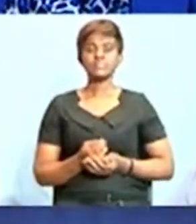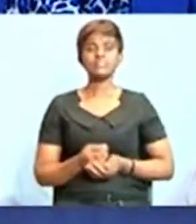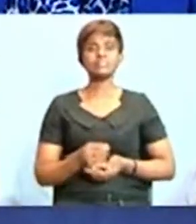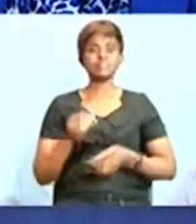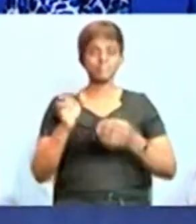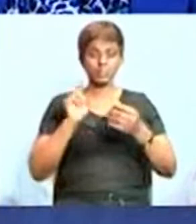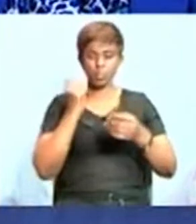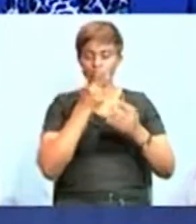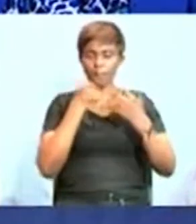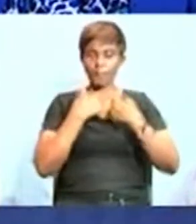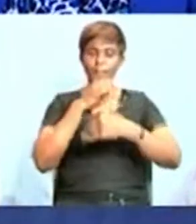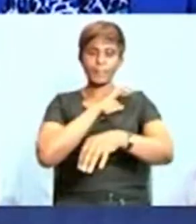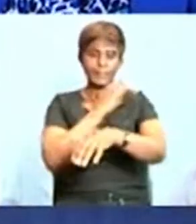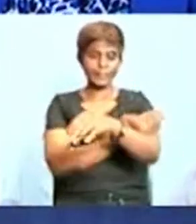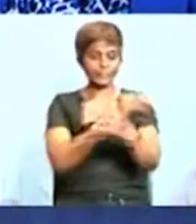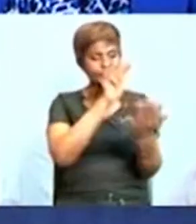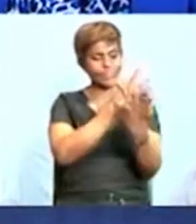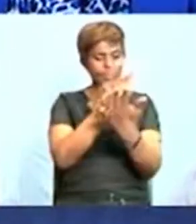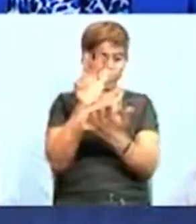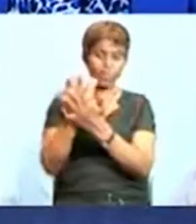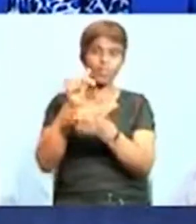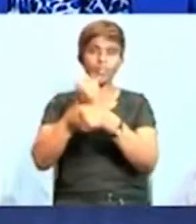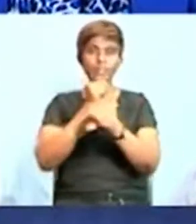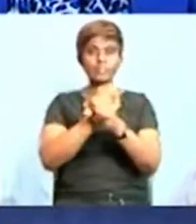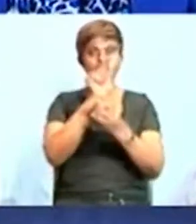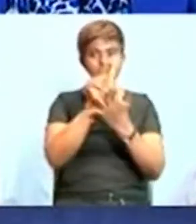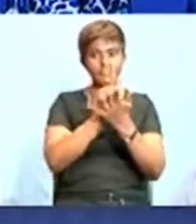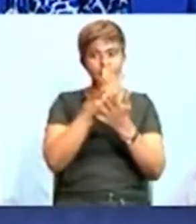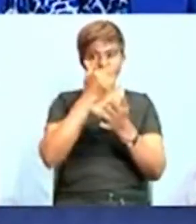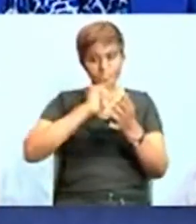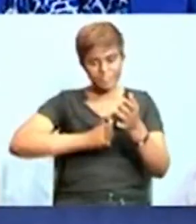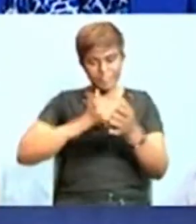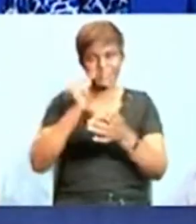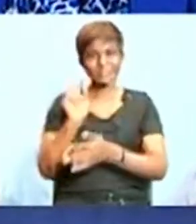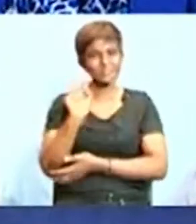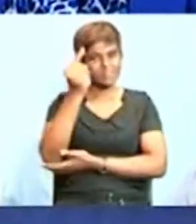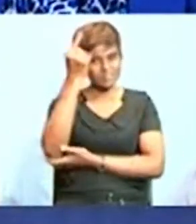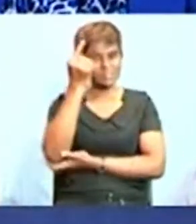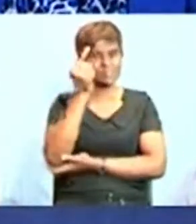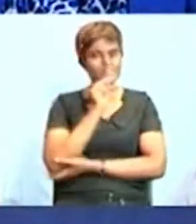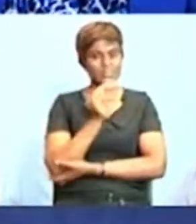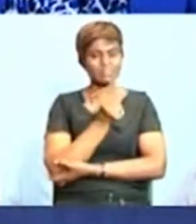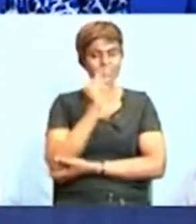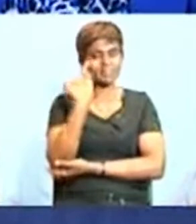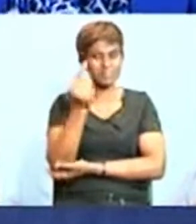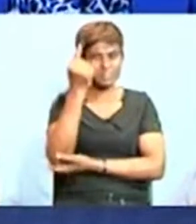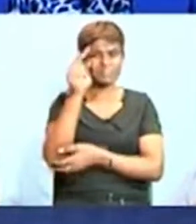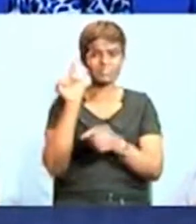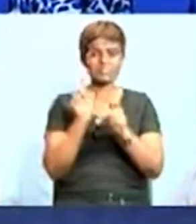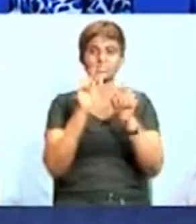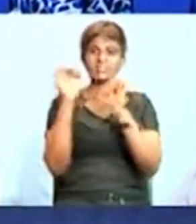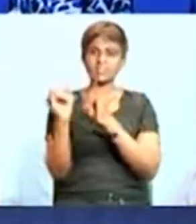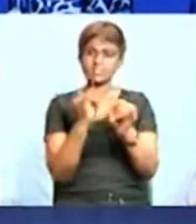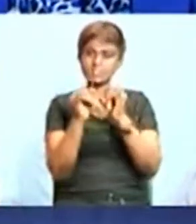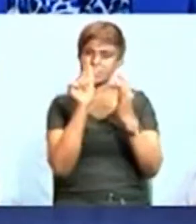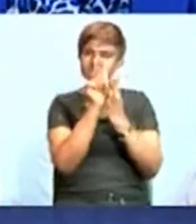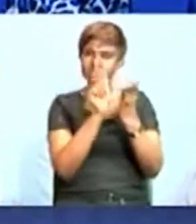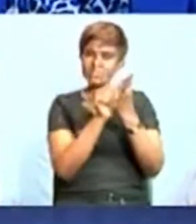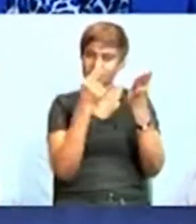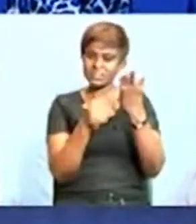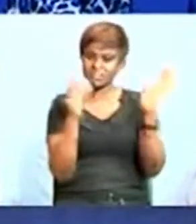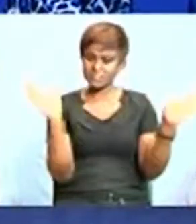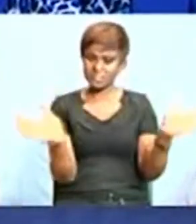mandated by law to enact laws, we should thus be the first ones to implement laws that we